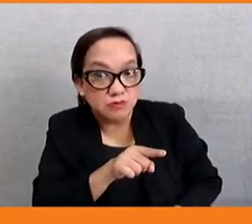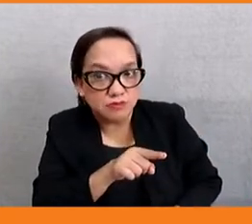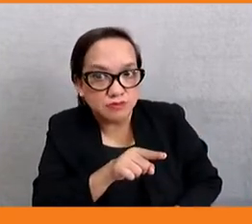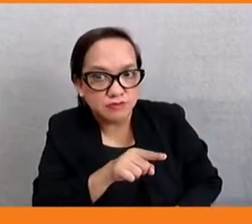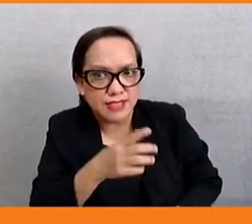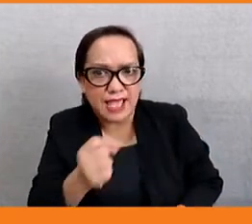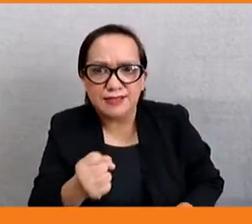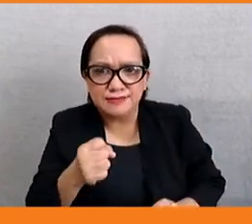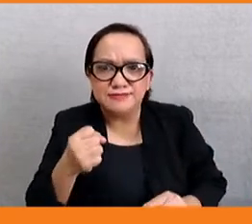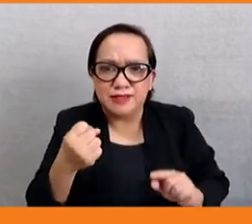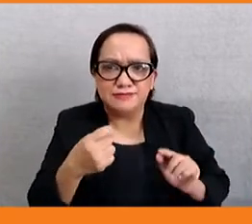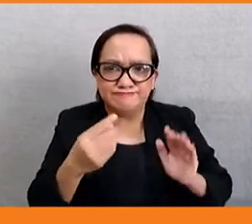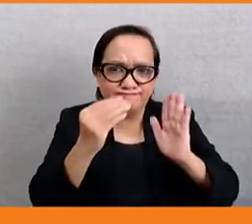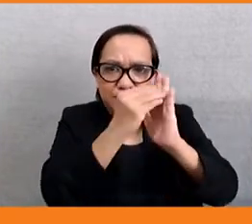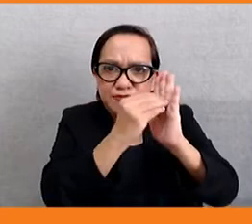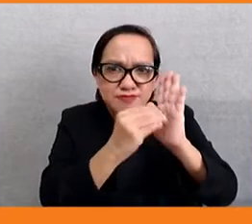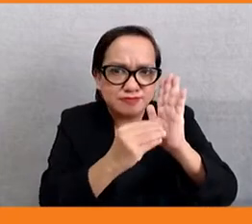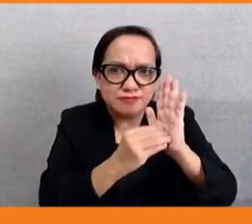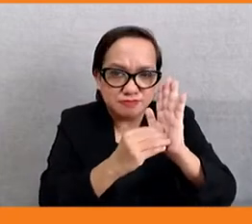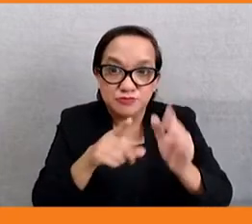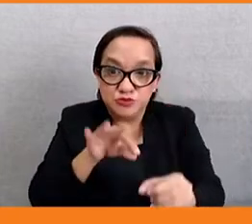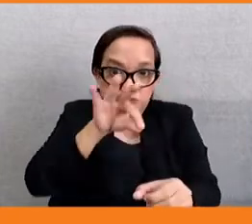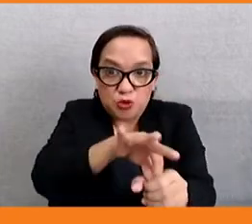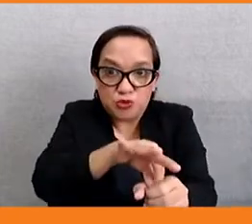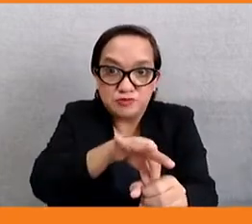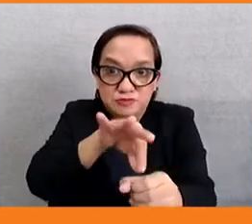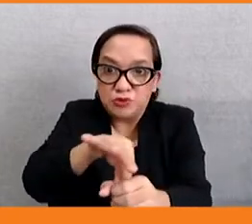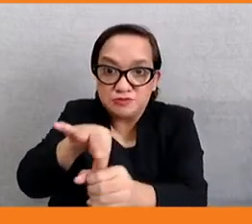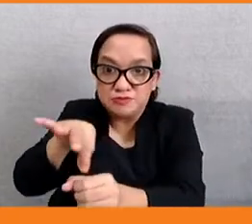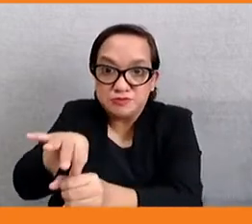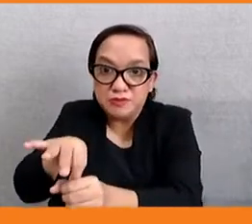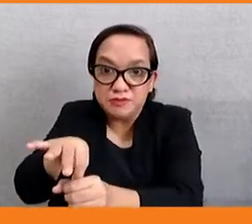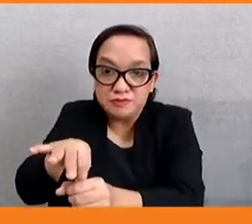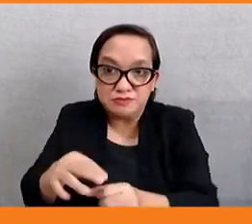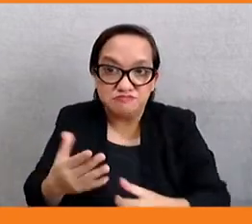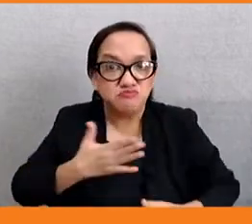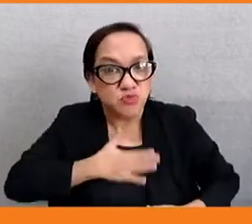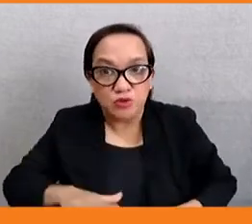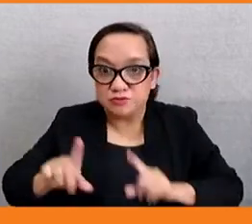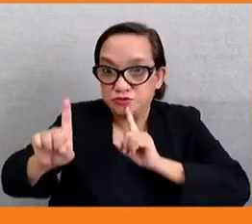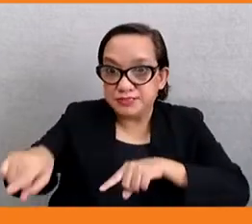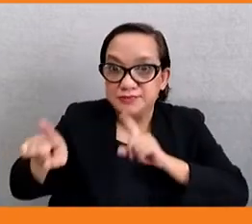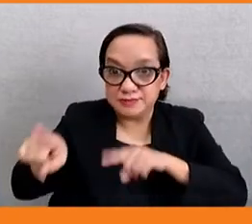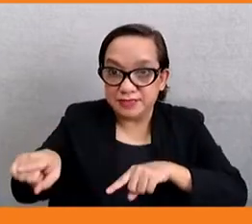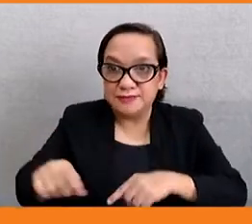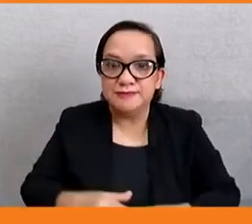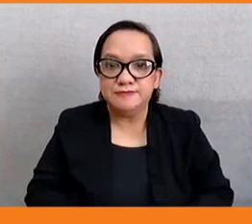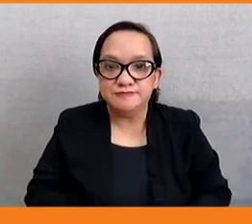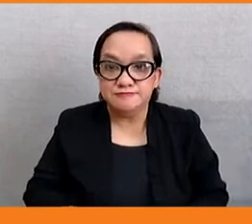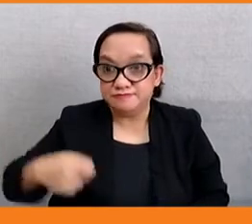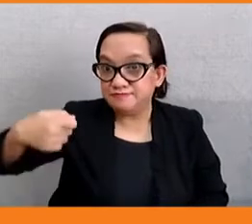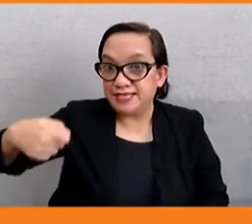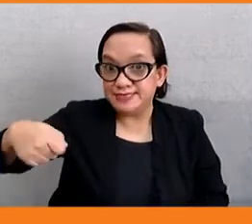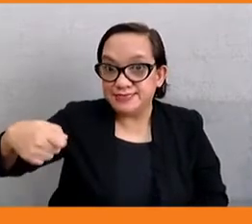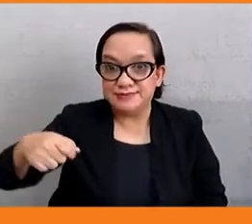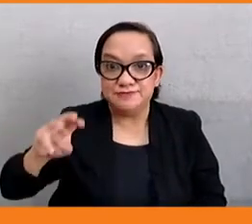would like to be prioritized and to be answered. President Masa, the first question from the survey we sent out